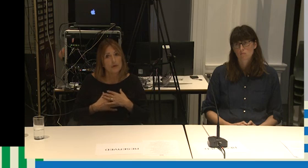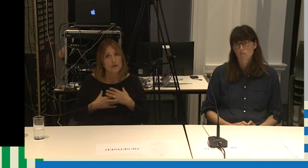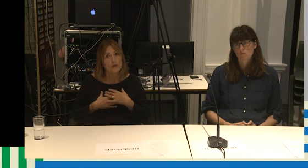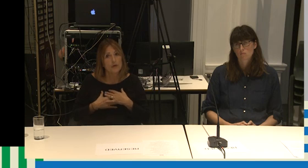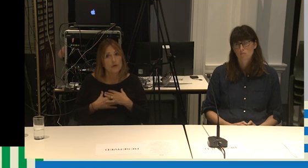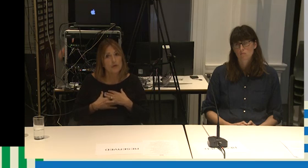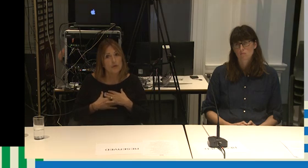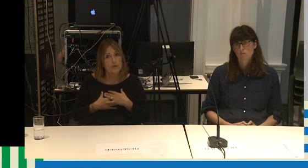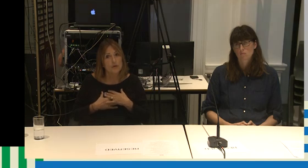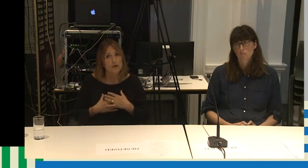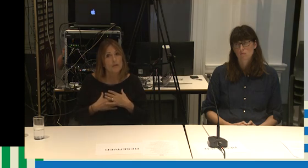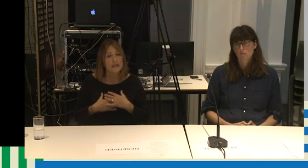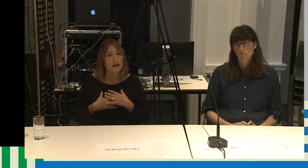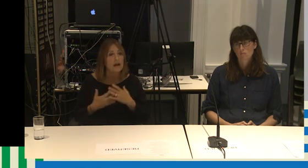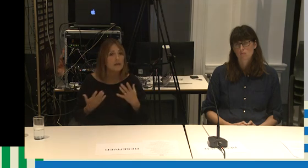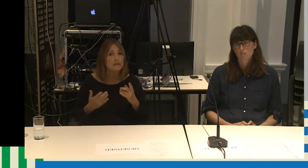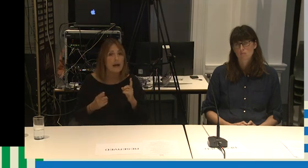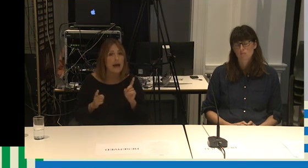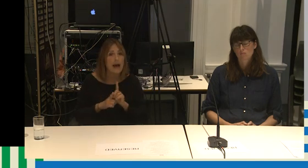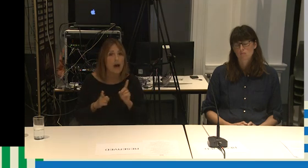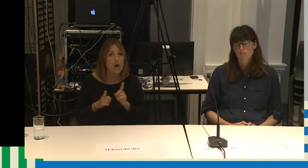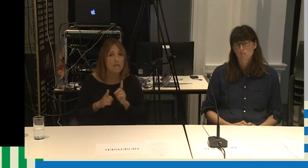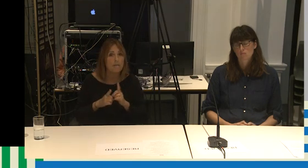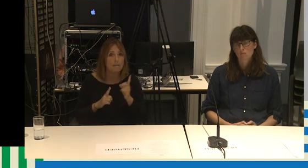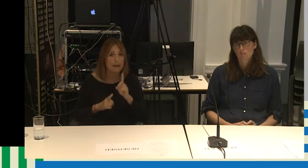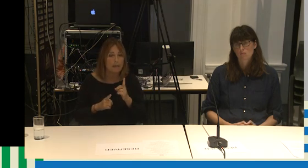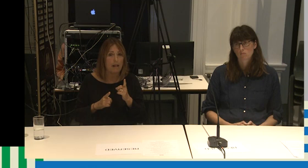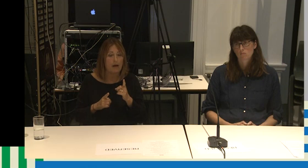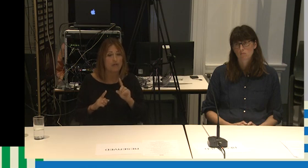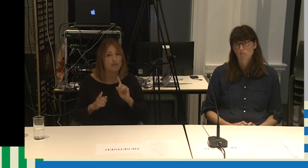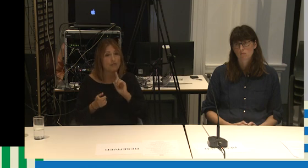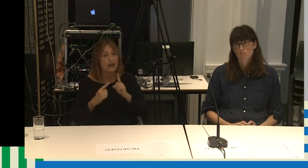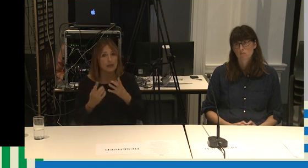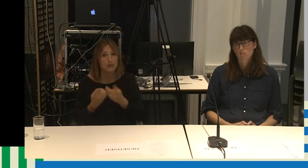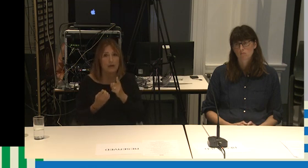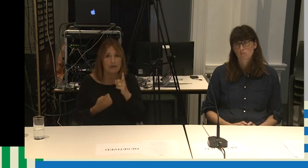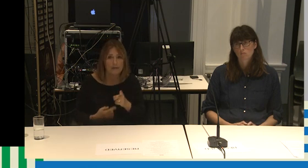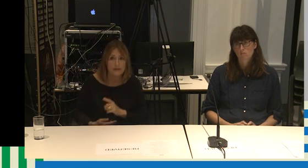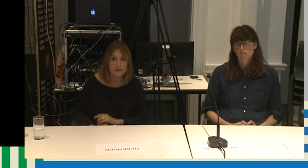quite outrageous premises, such as this barrier man idea.